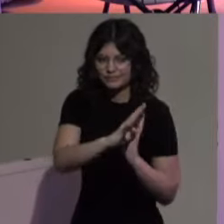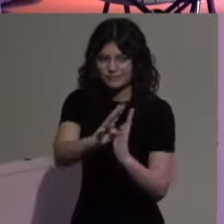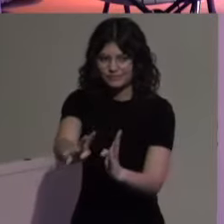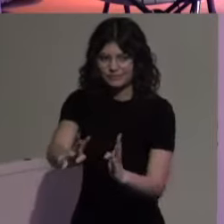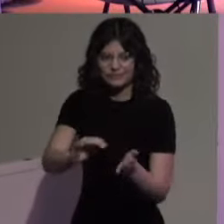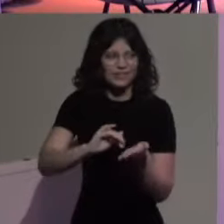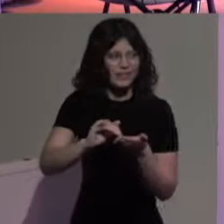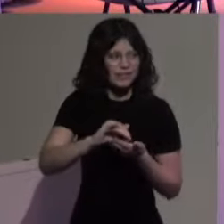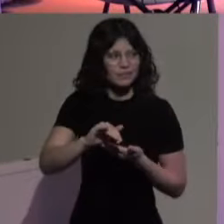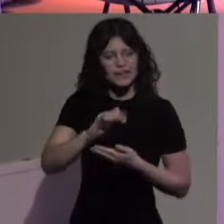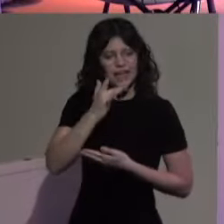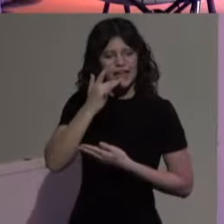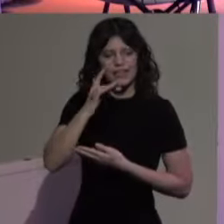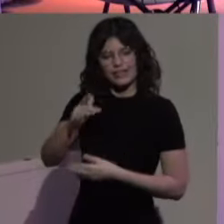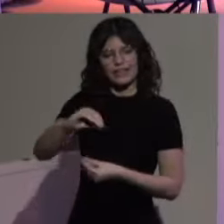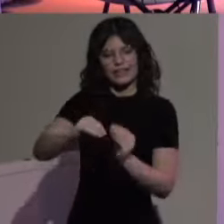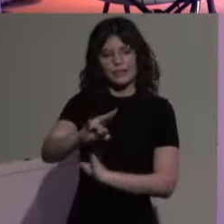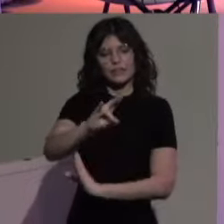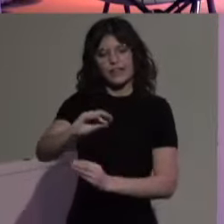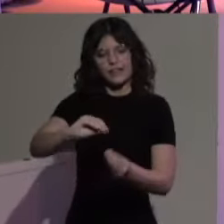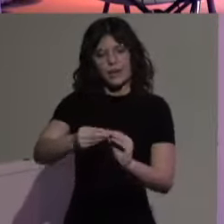Number 7 members. Good job.